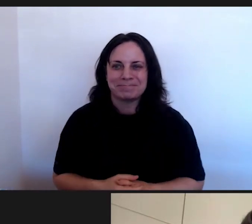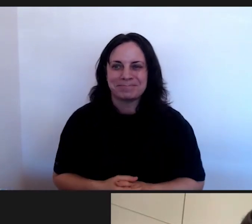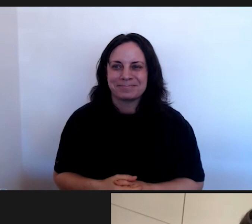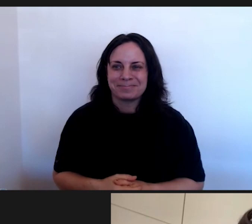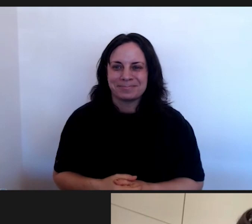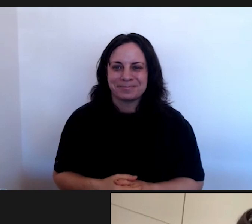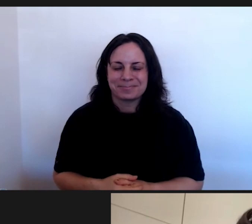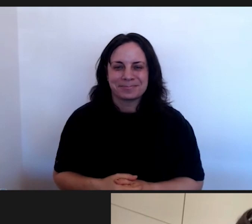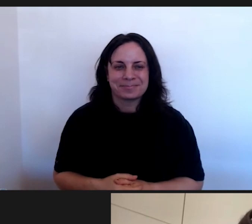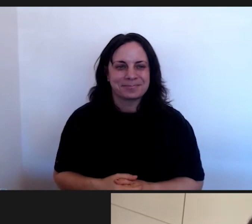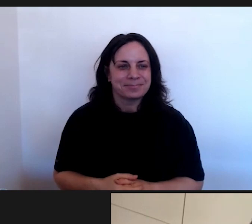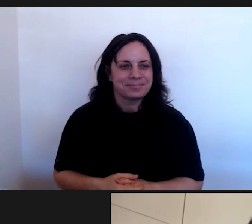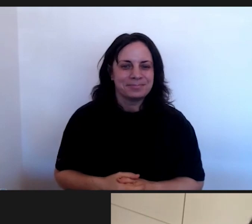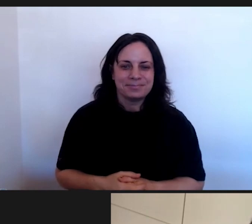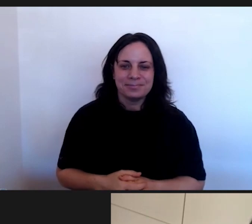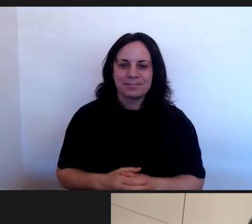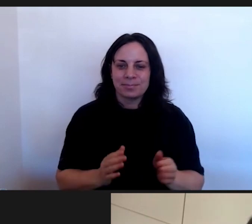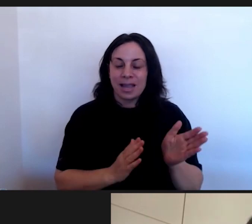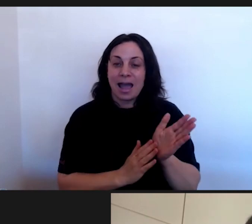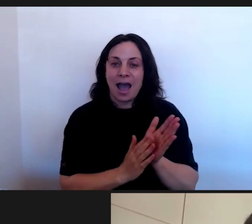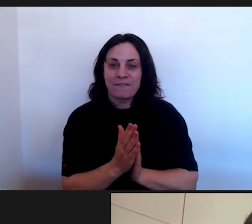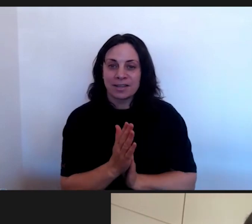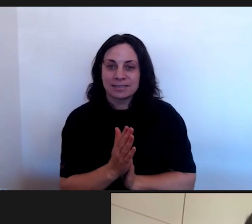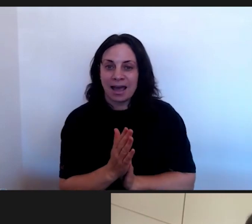Thank you. Hafsa.